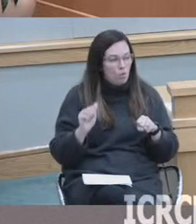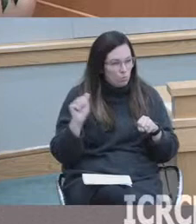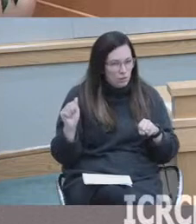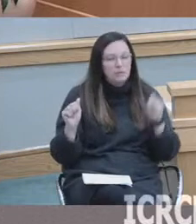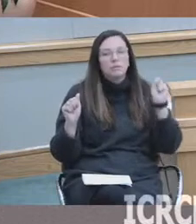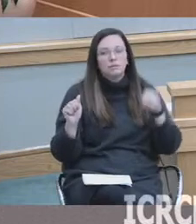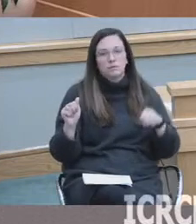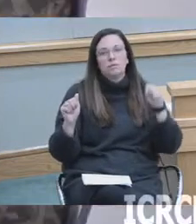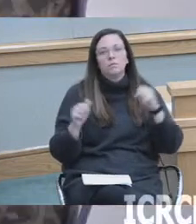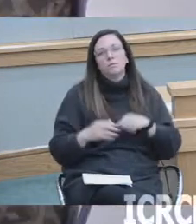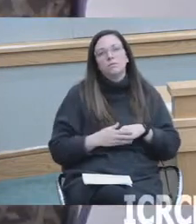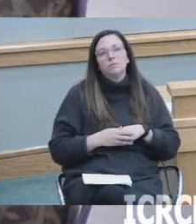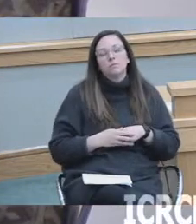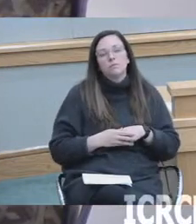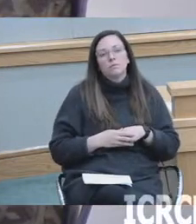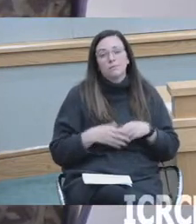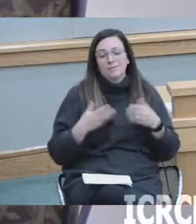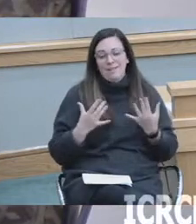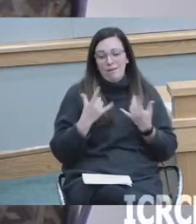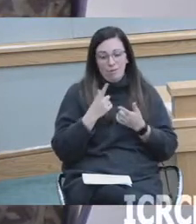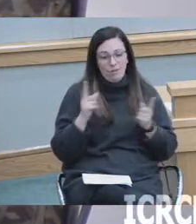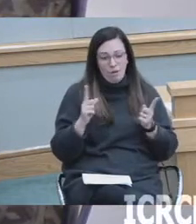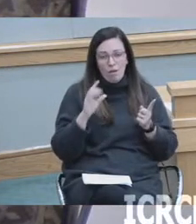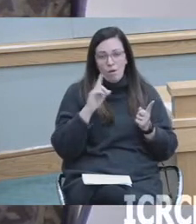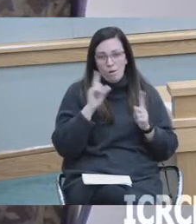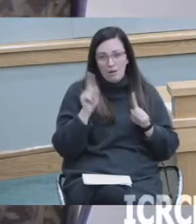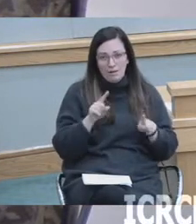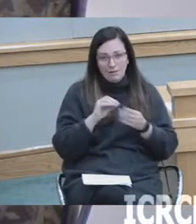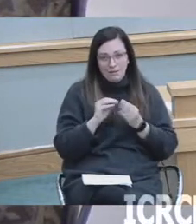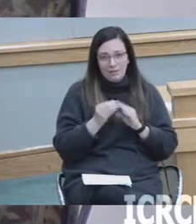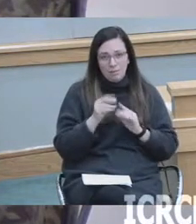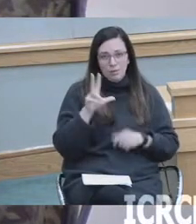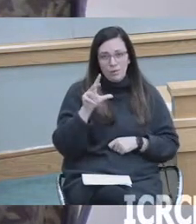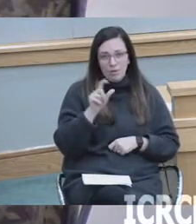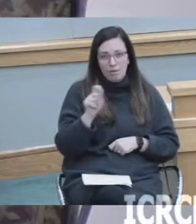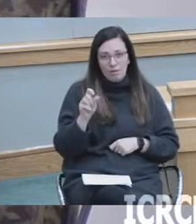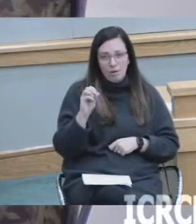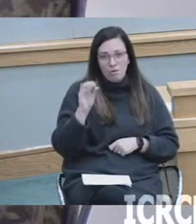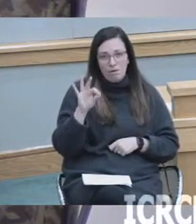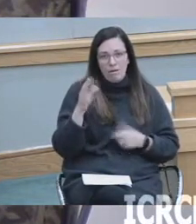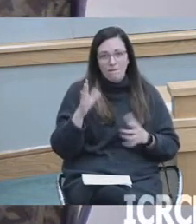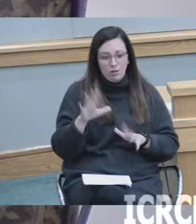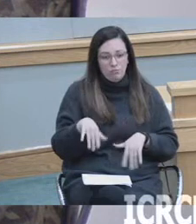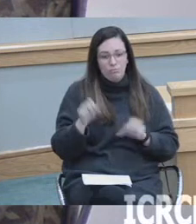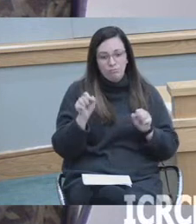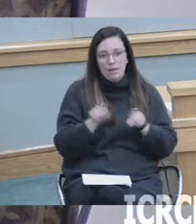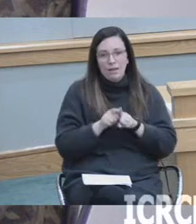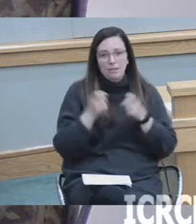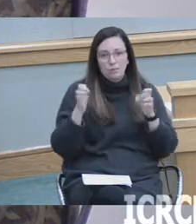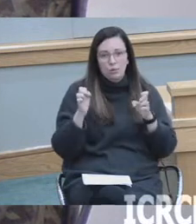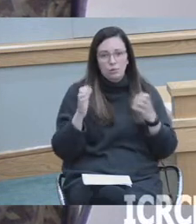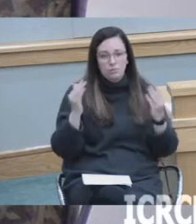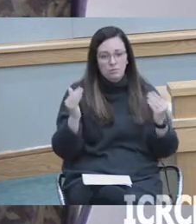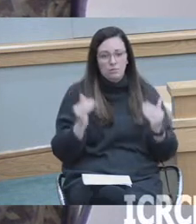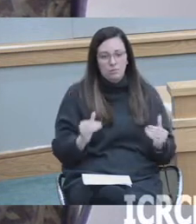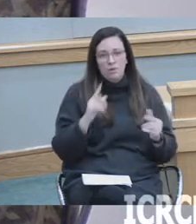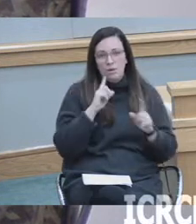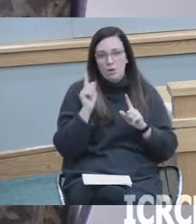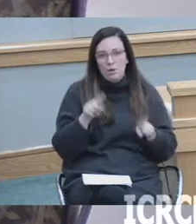Albrecht. Yes. I now declare ordinance 23-09 adopted as an emergency. Next is